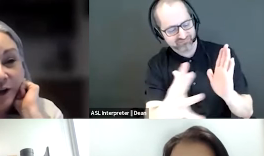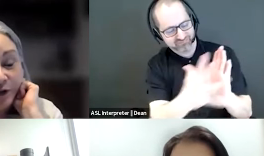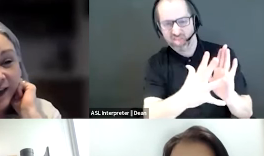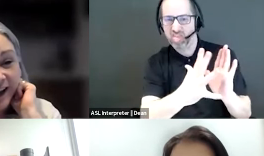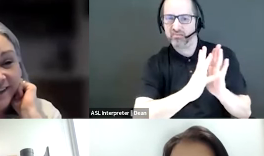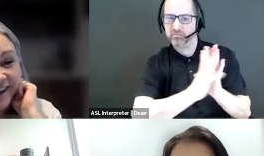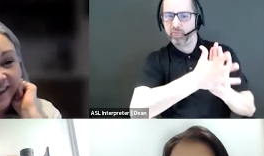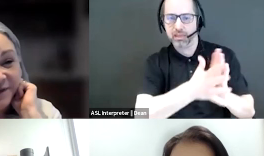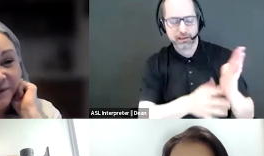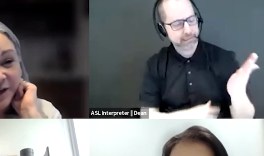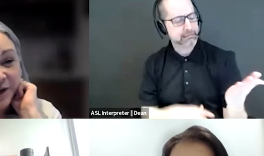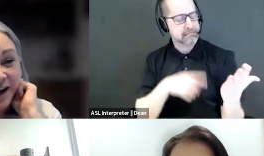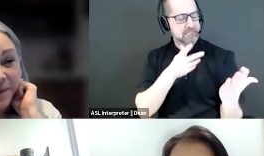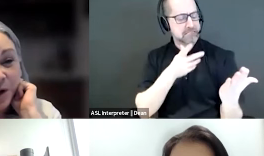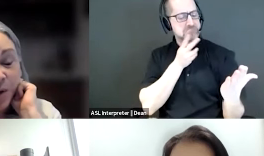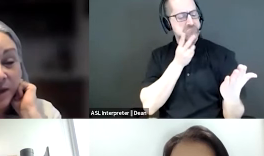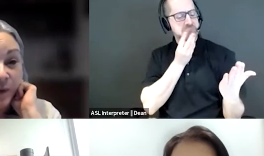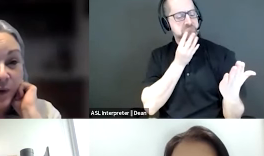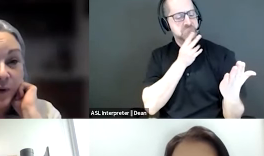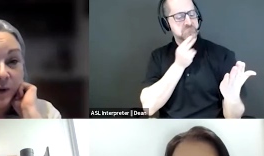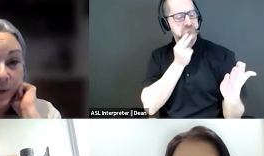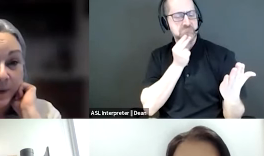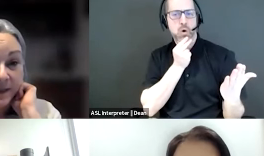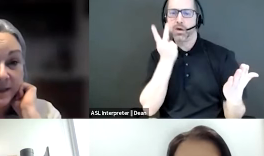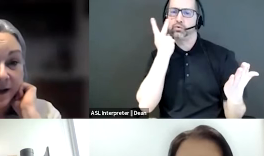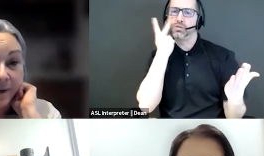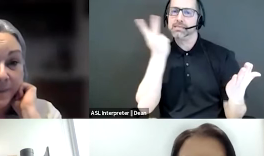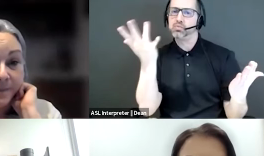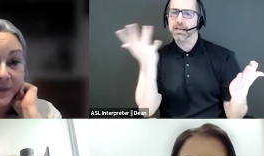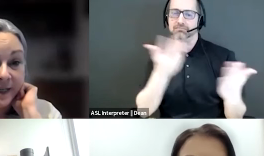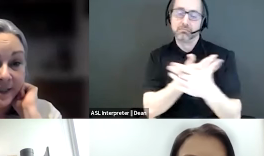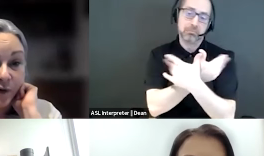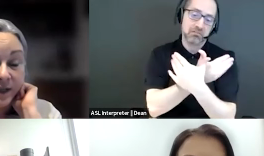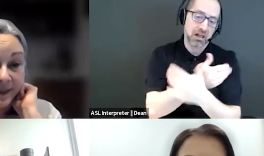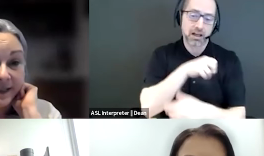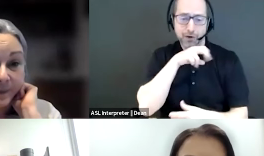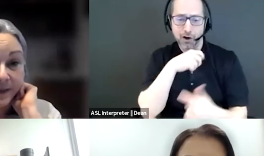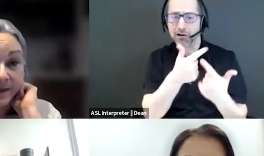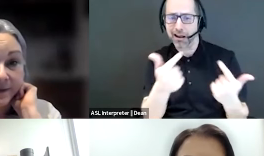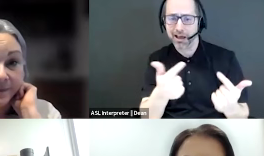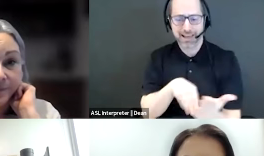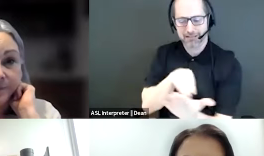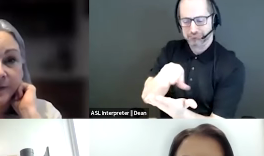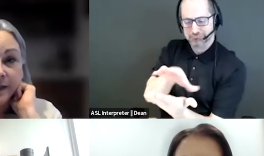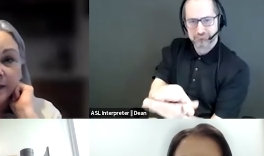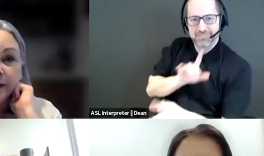rarely encounter that, I think, when you're going through employment testing or assessments.